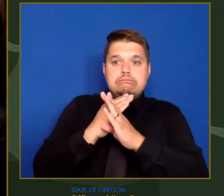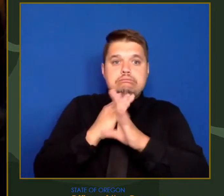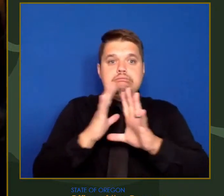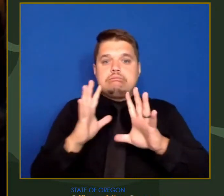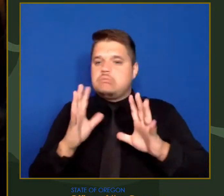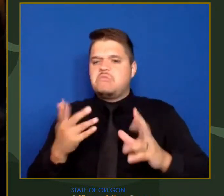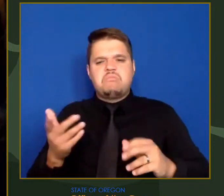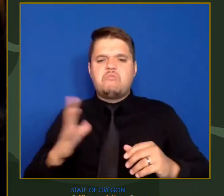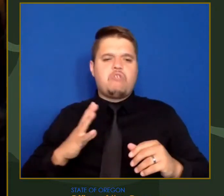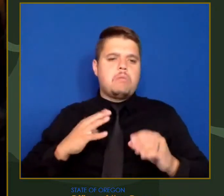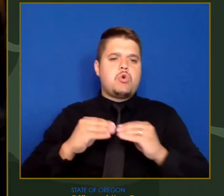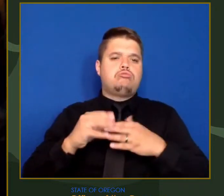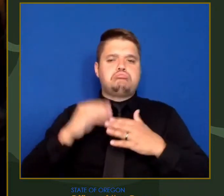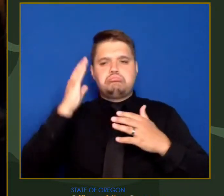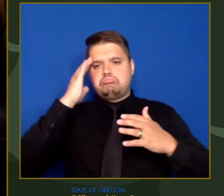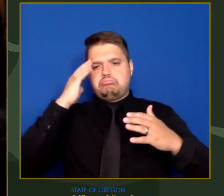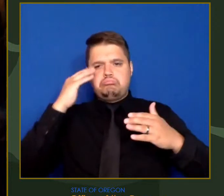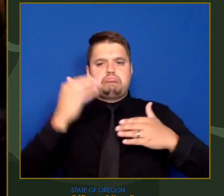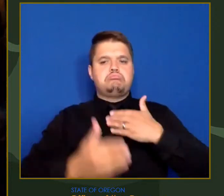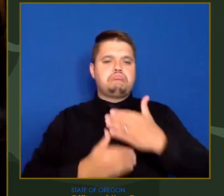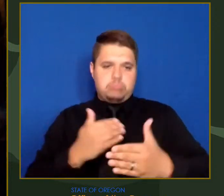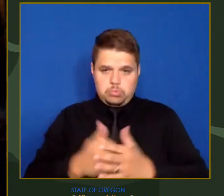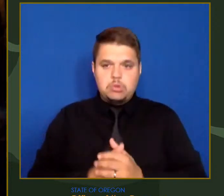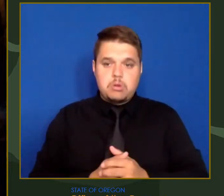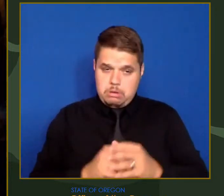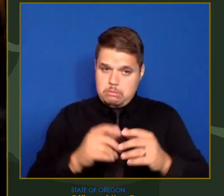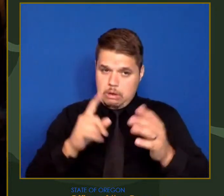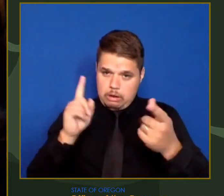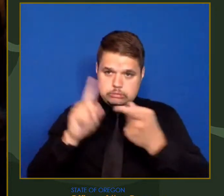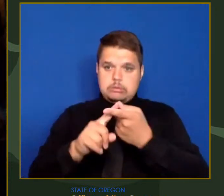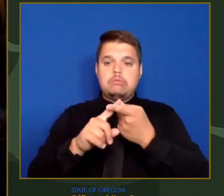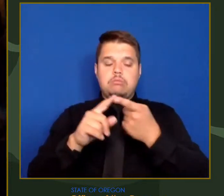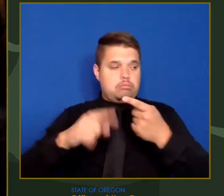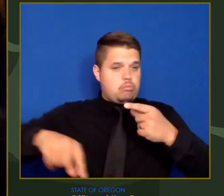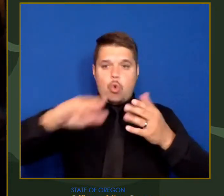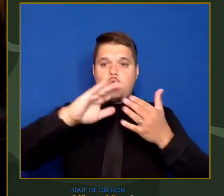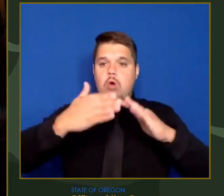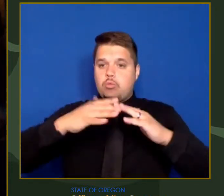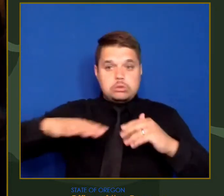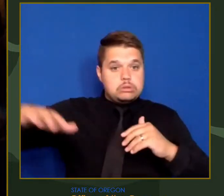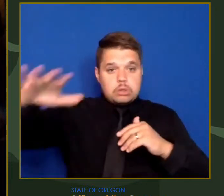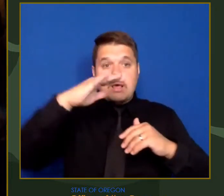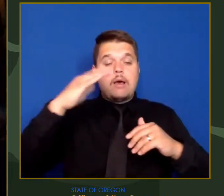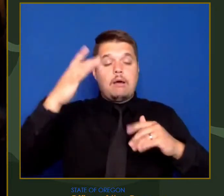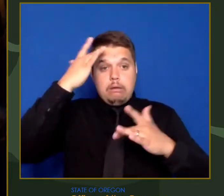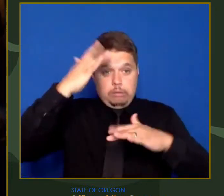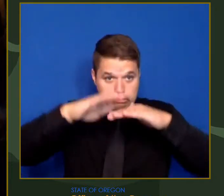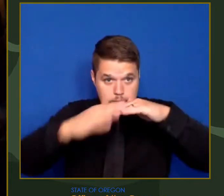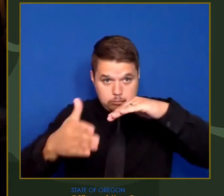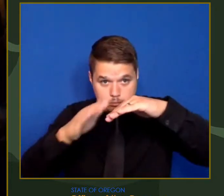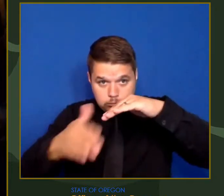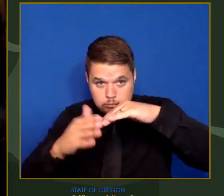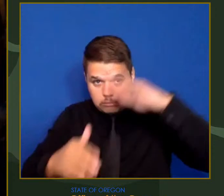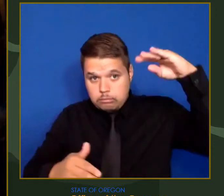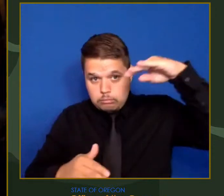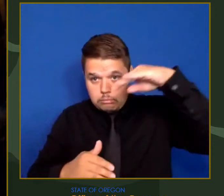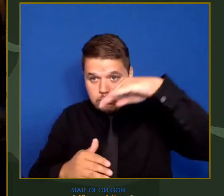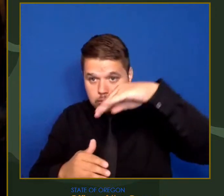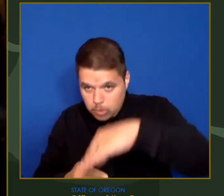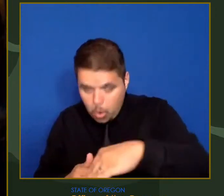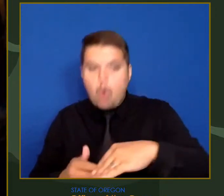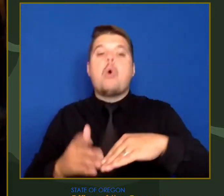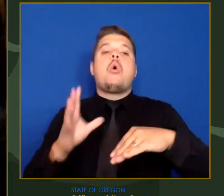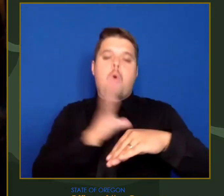Authority, our local public health partners, community-based organizations, healthcare partners, almost everyone in the state still has to